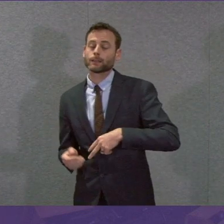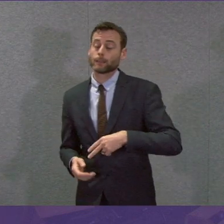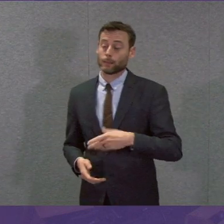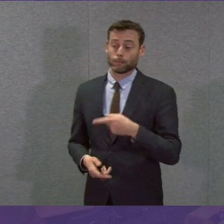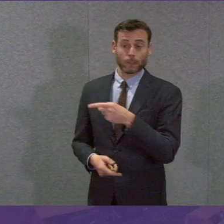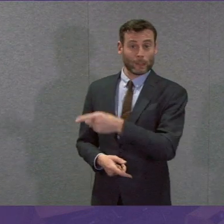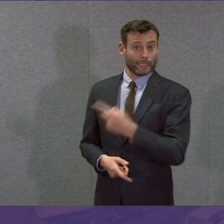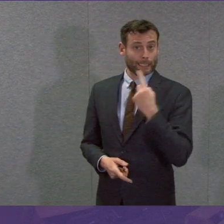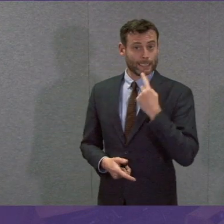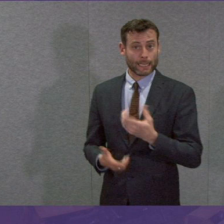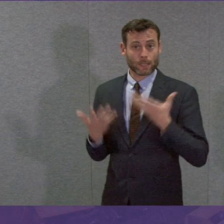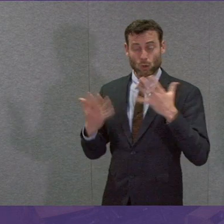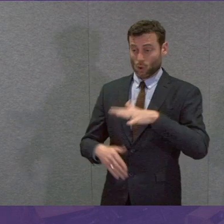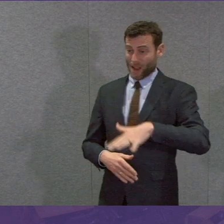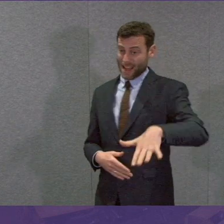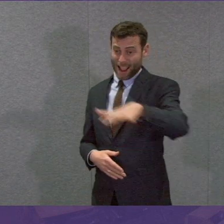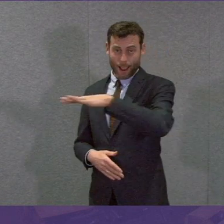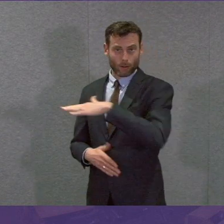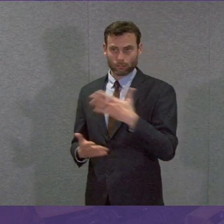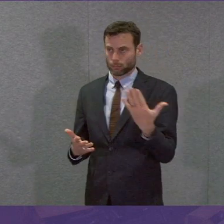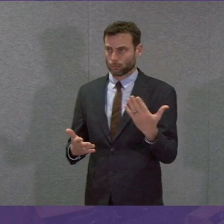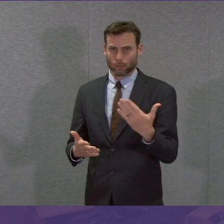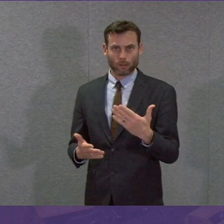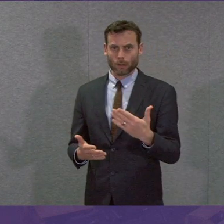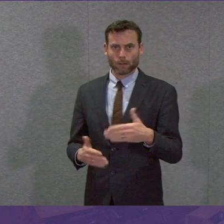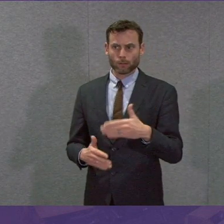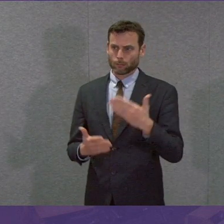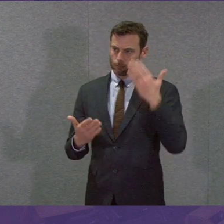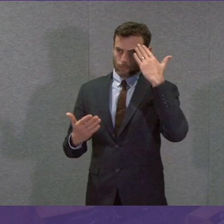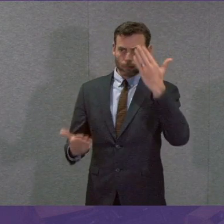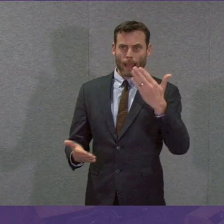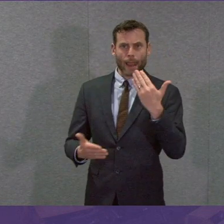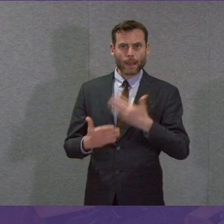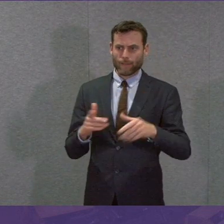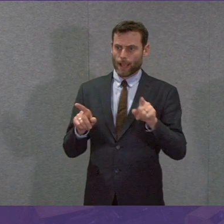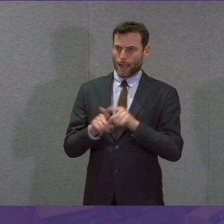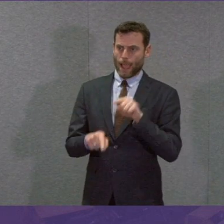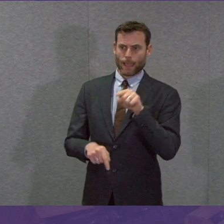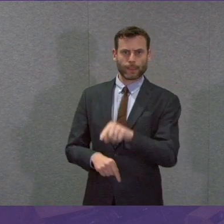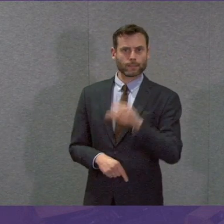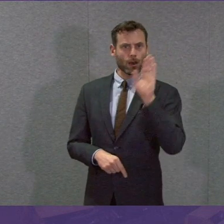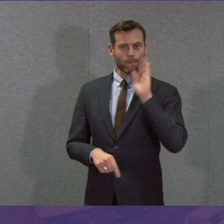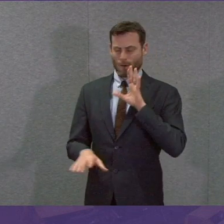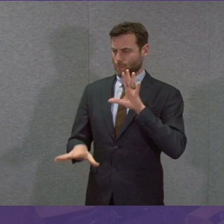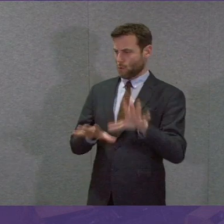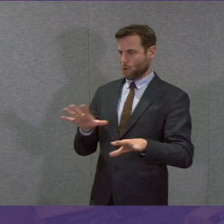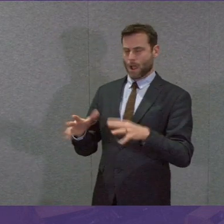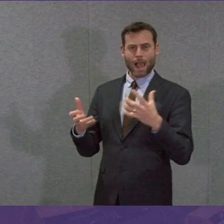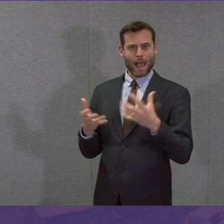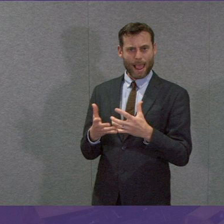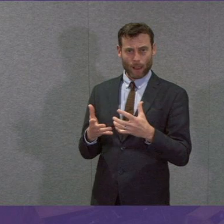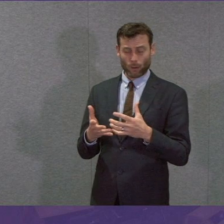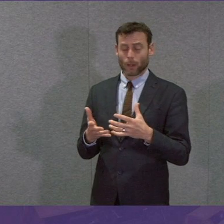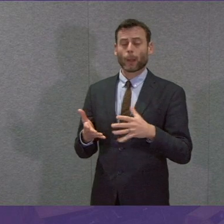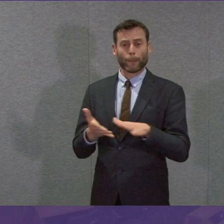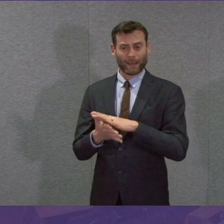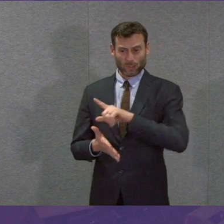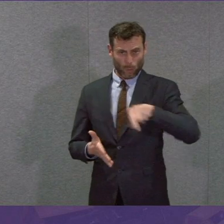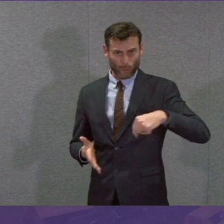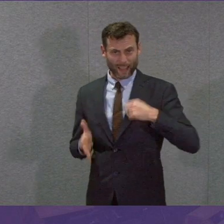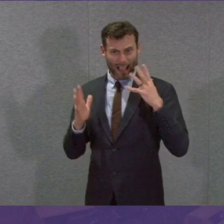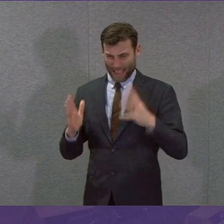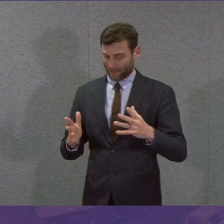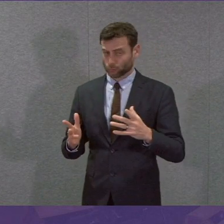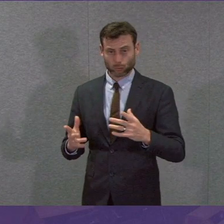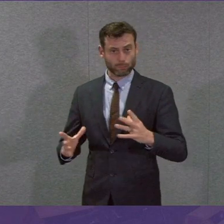unprecedented set of challenges, and that requires an unprecedented approach. Can I warmly welcome all he had to say about the